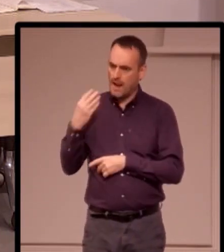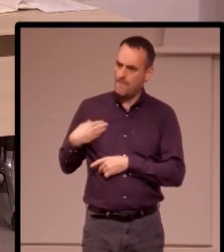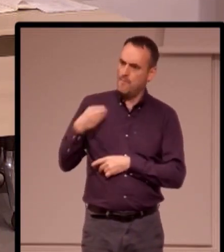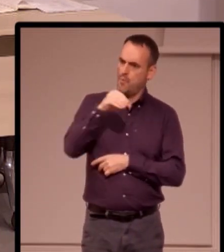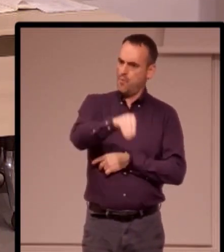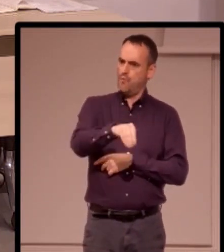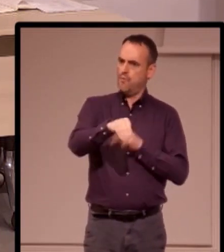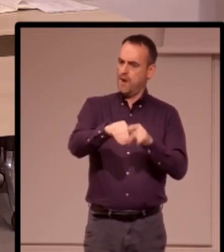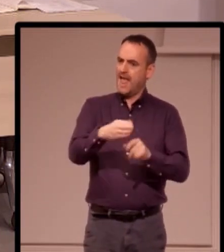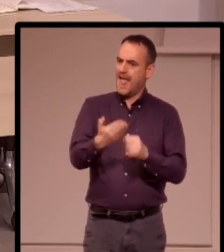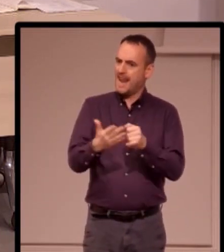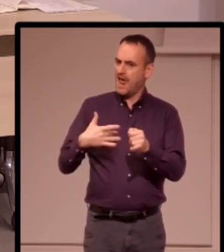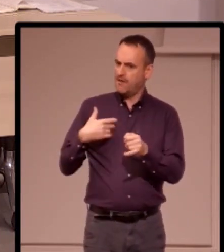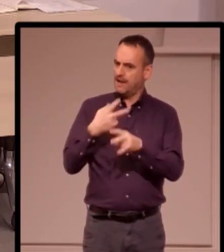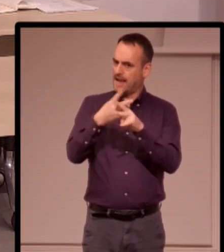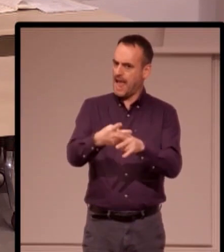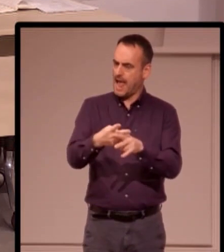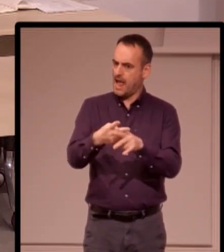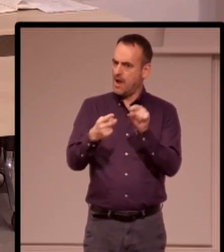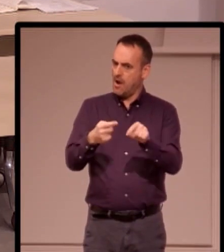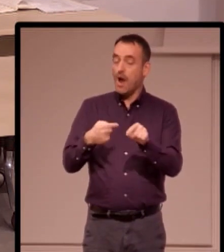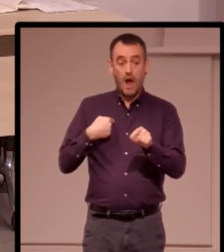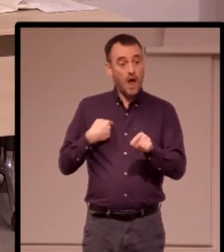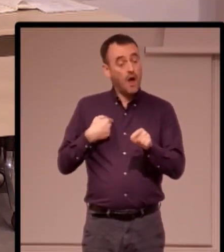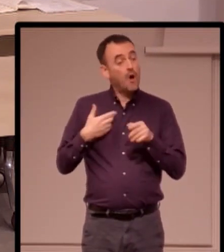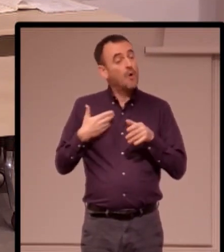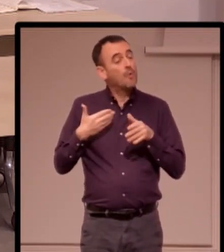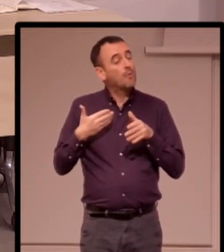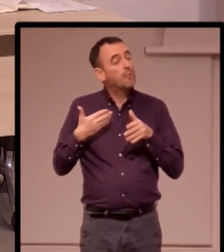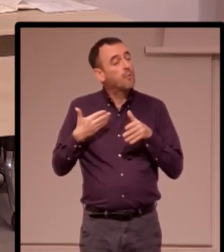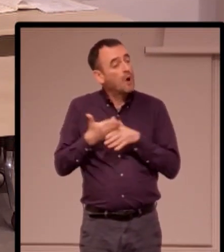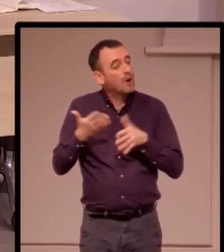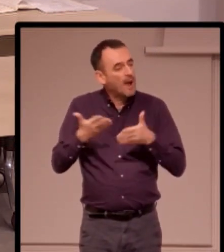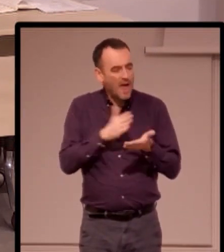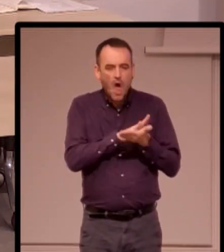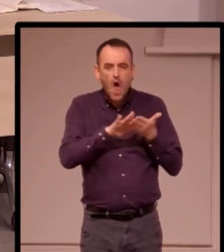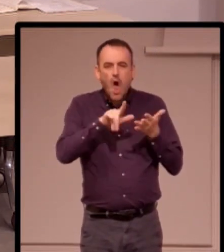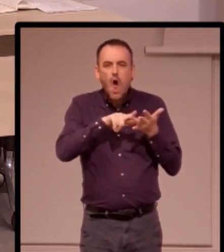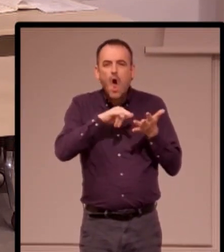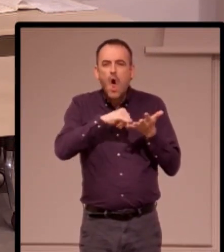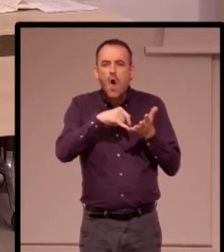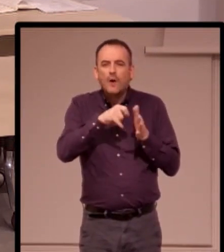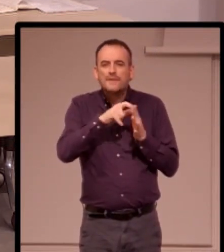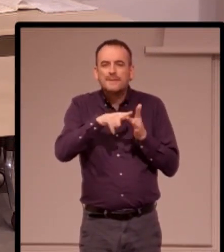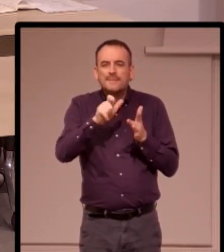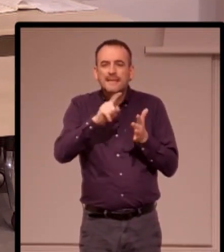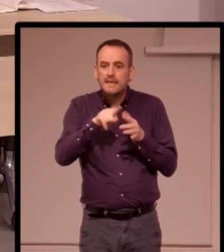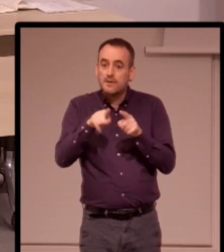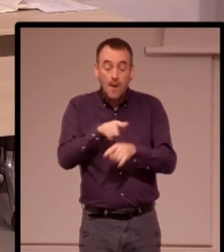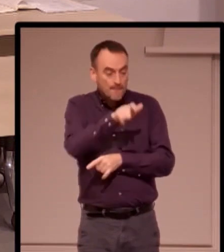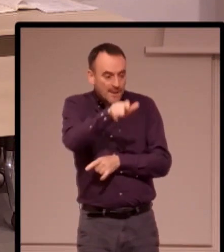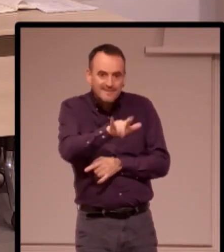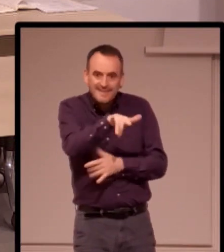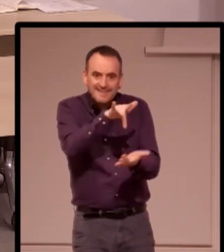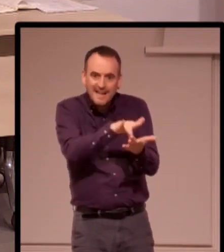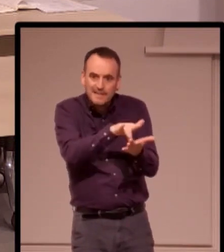care that care, I believe, has truly, I work for a hospice, is incredibly person-centred, truly holistic. We have